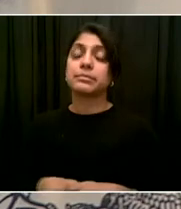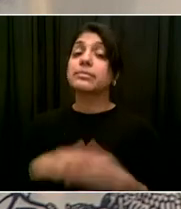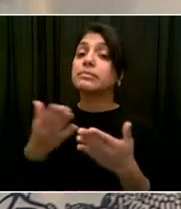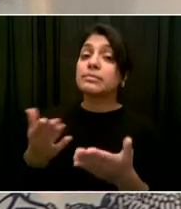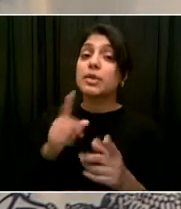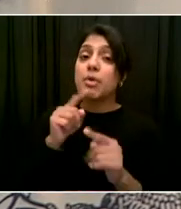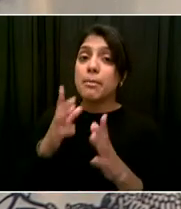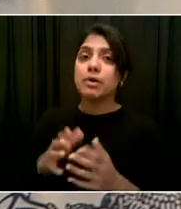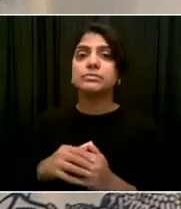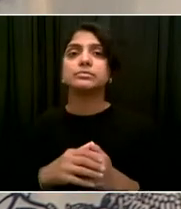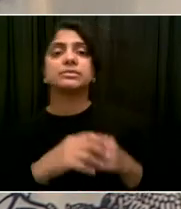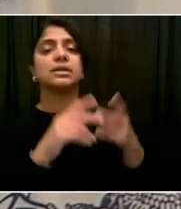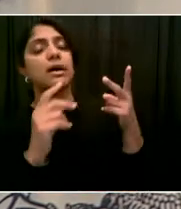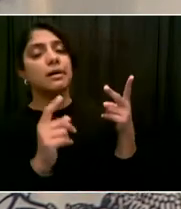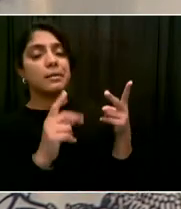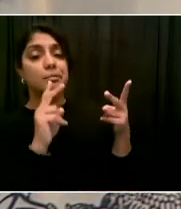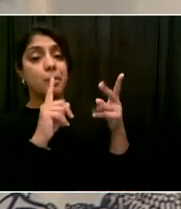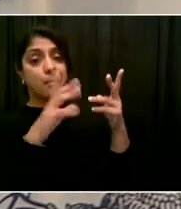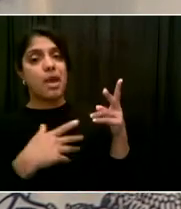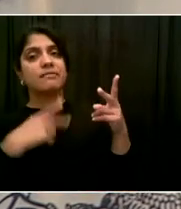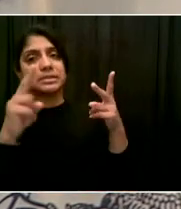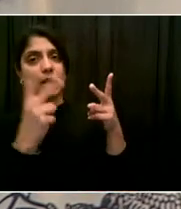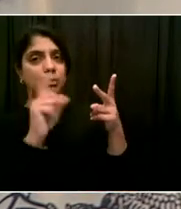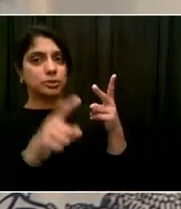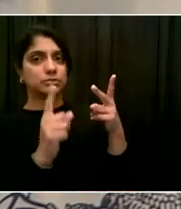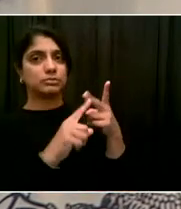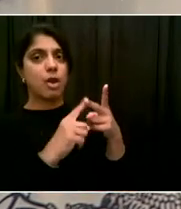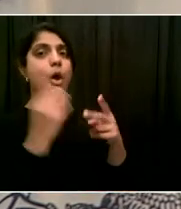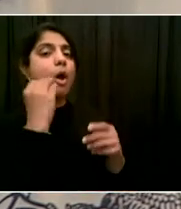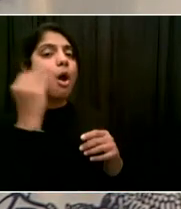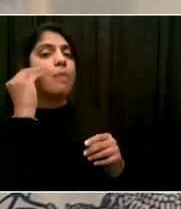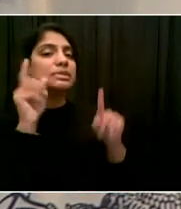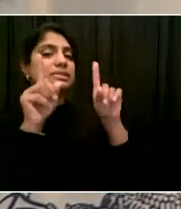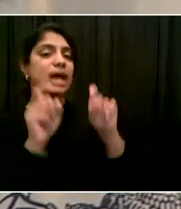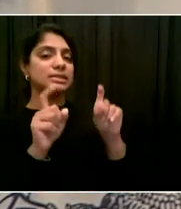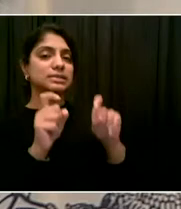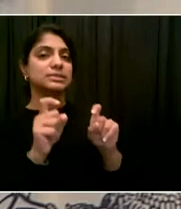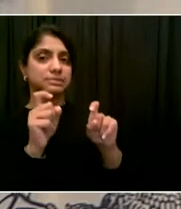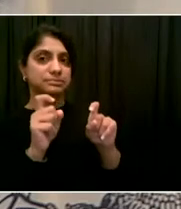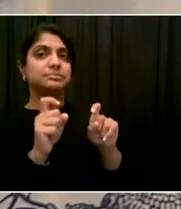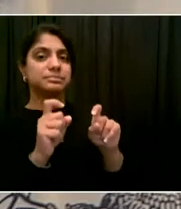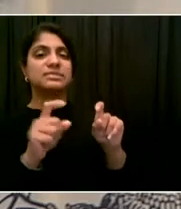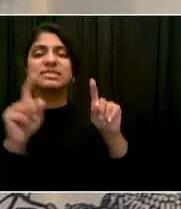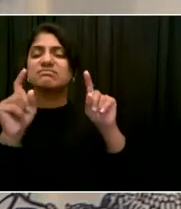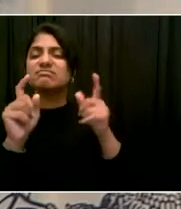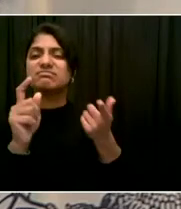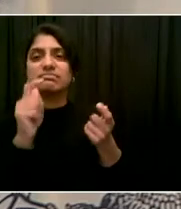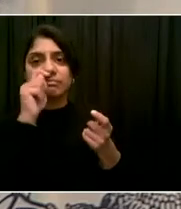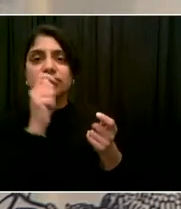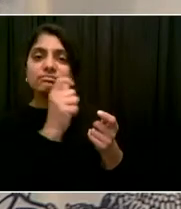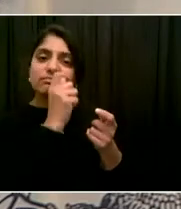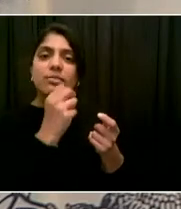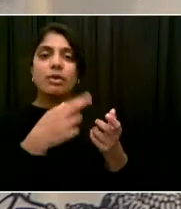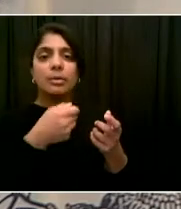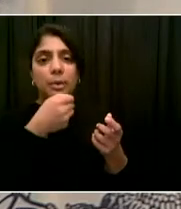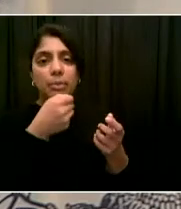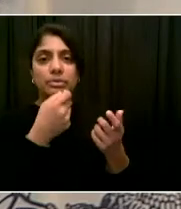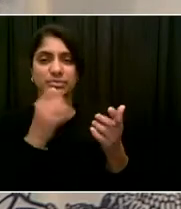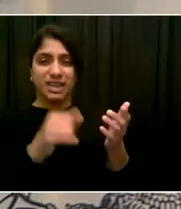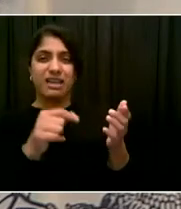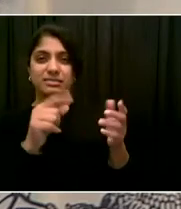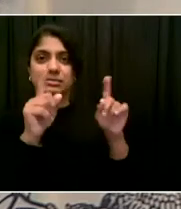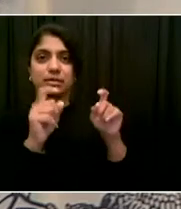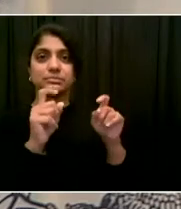know, at the beginning of the school year, around September, you and your health officials had kind of teased